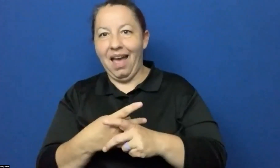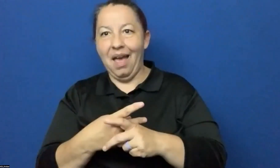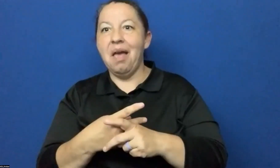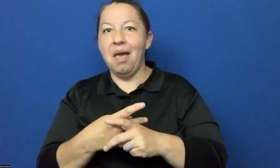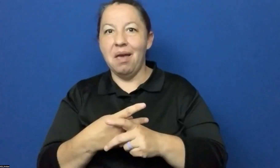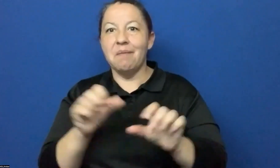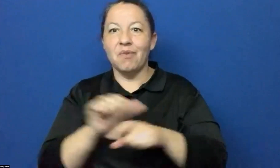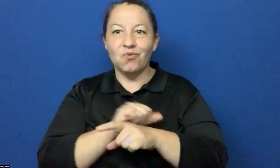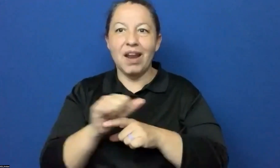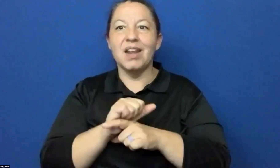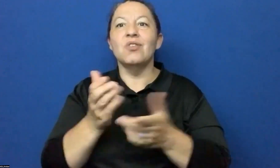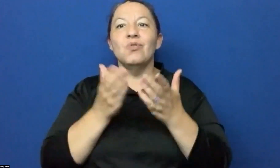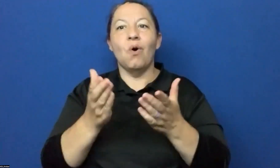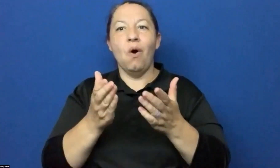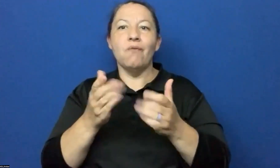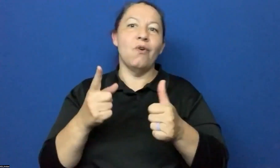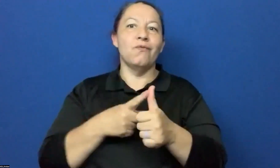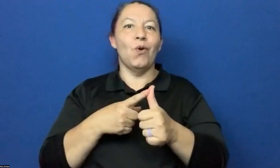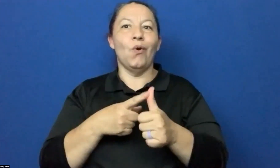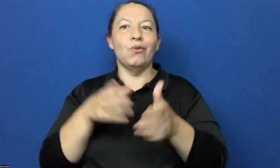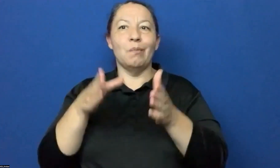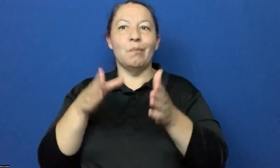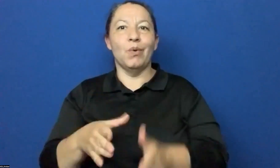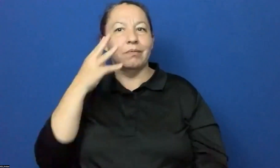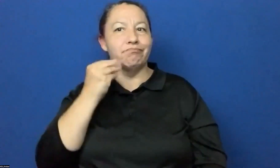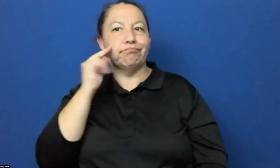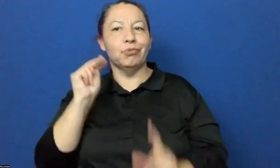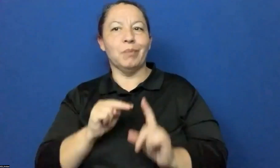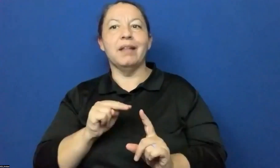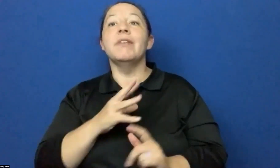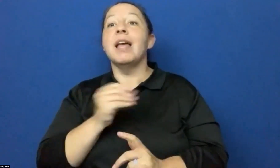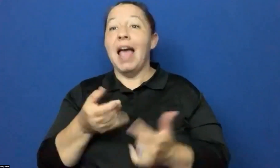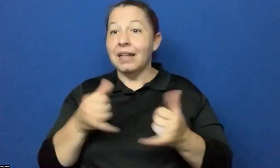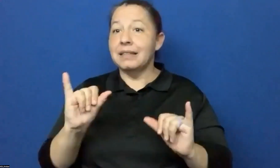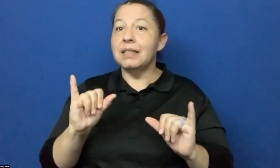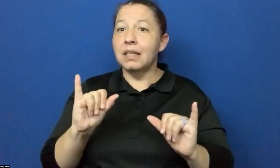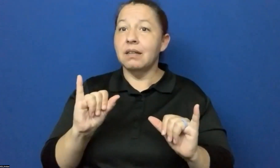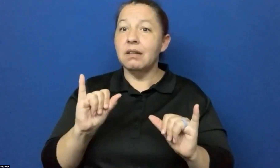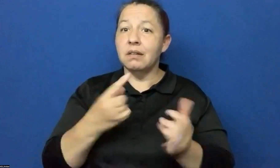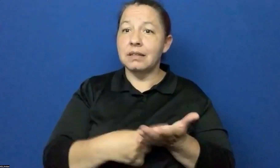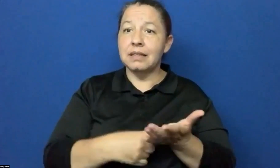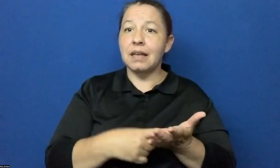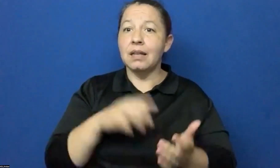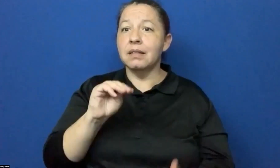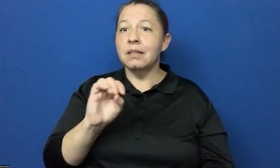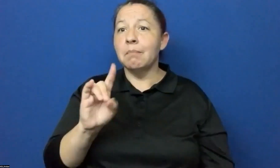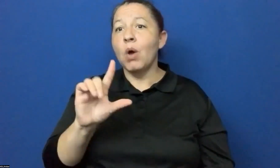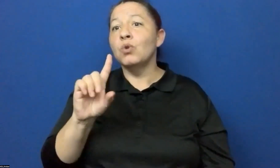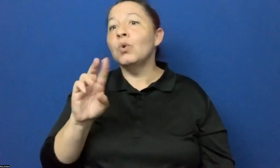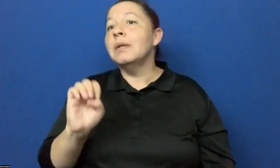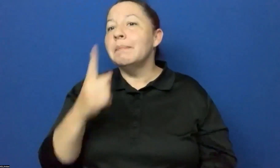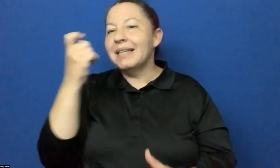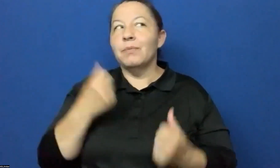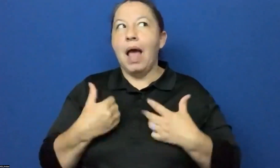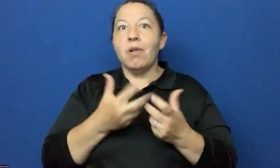person perspective. And then also, you know, we'll still go through the module because there's useful information in there, but we recognize